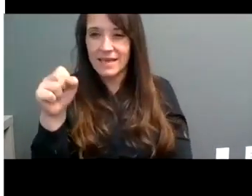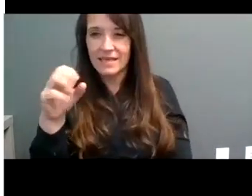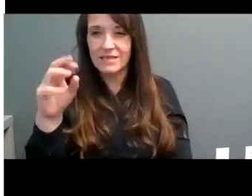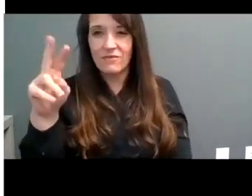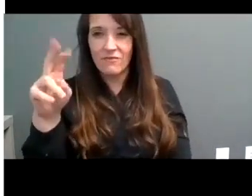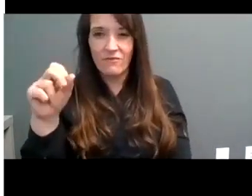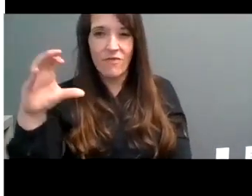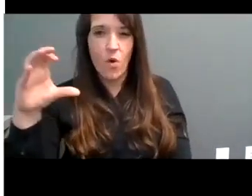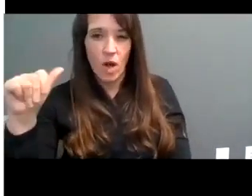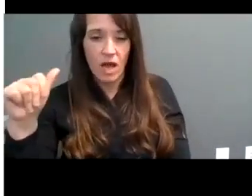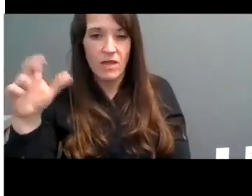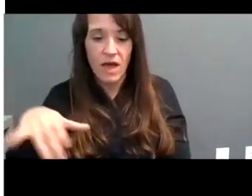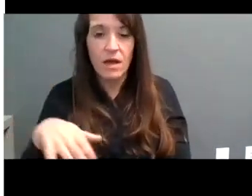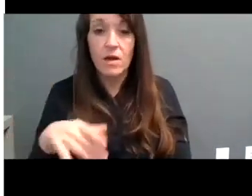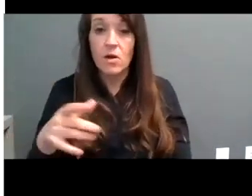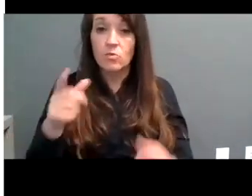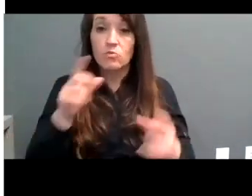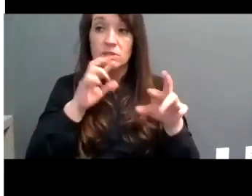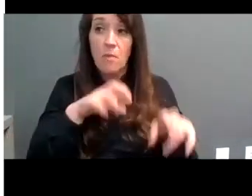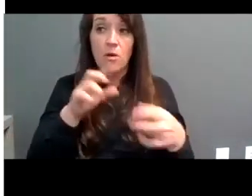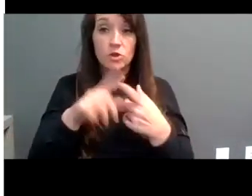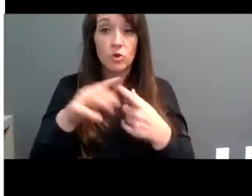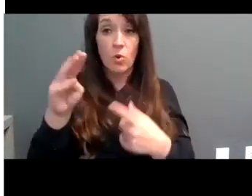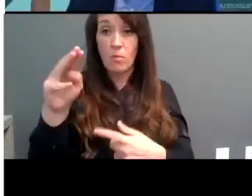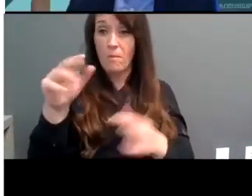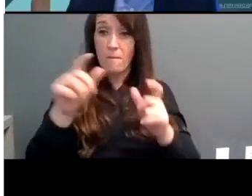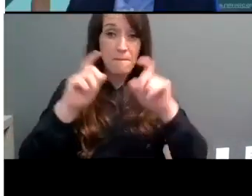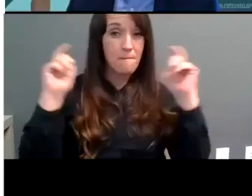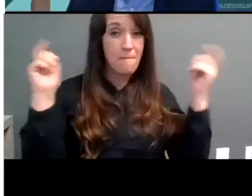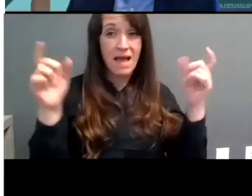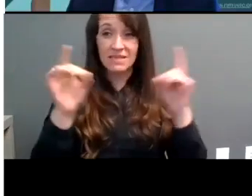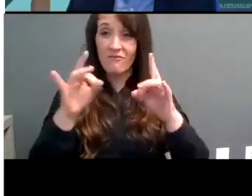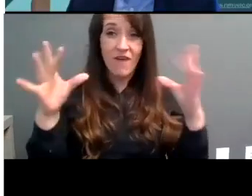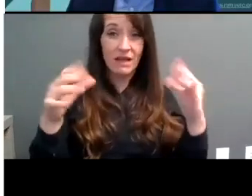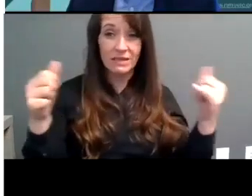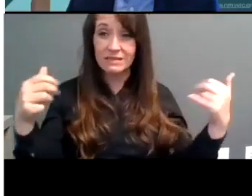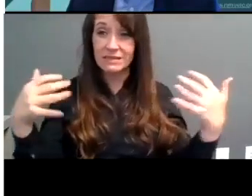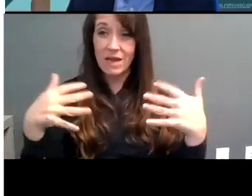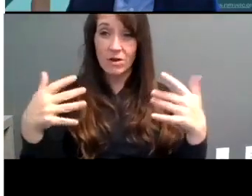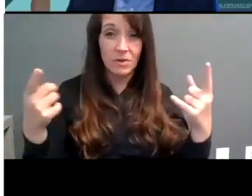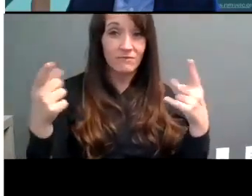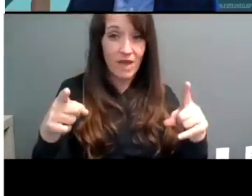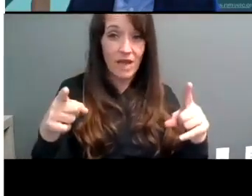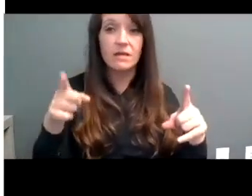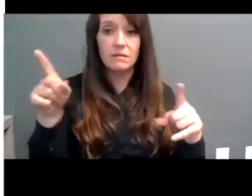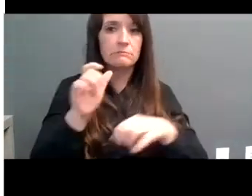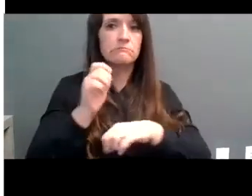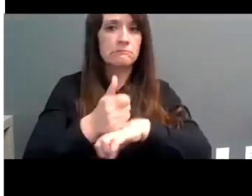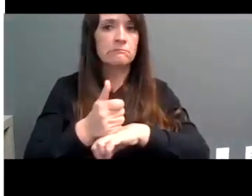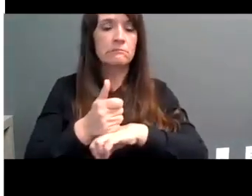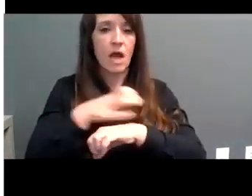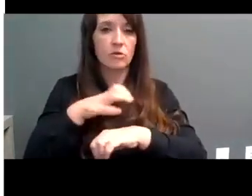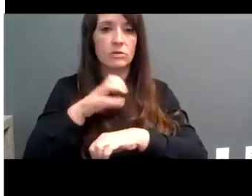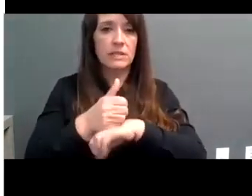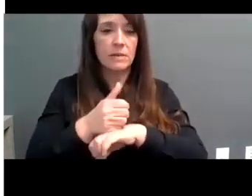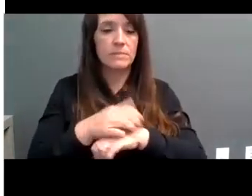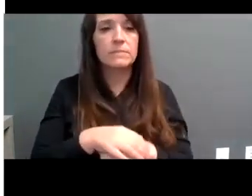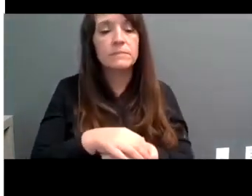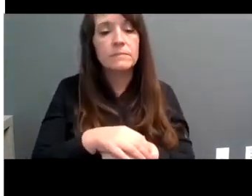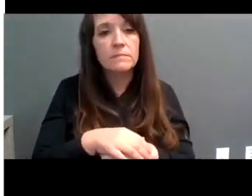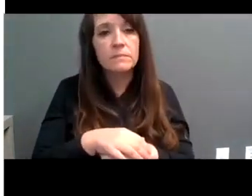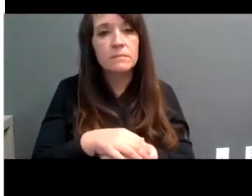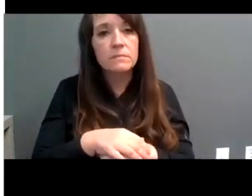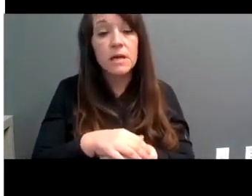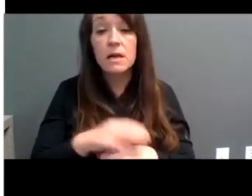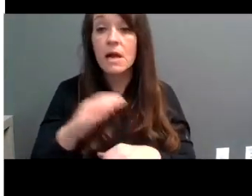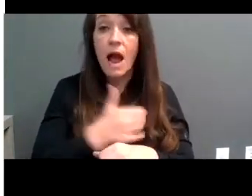mass violence and terrorism events. As far as today's topic goes, we know from our work in this field that